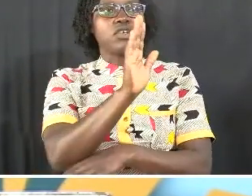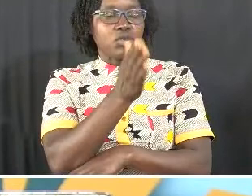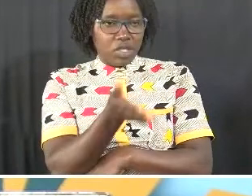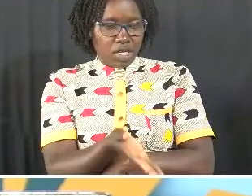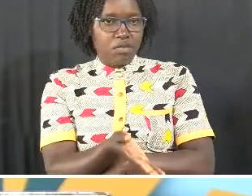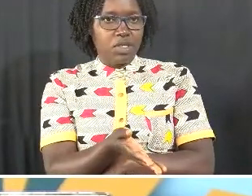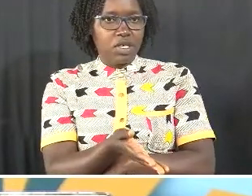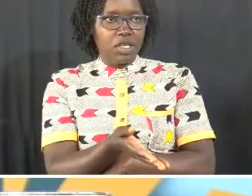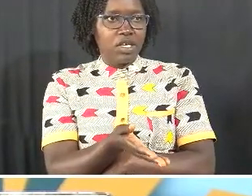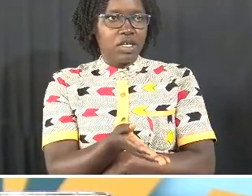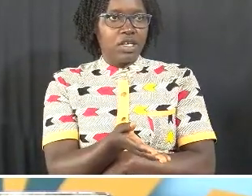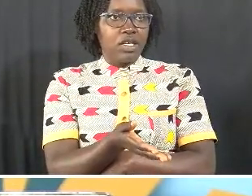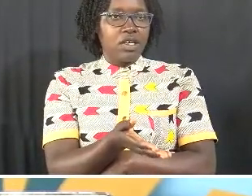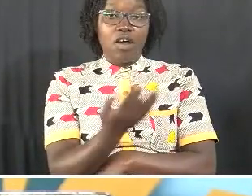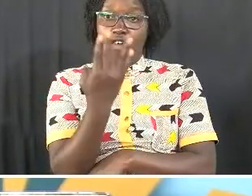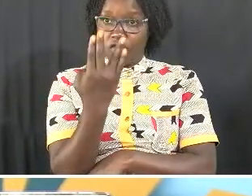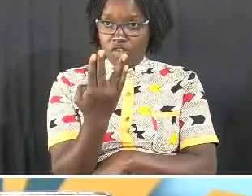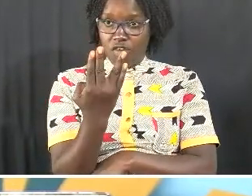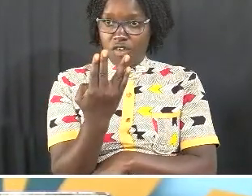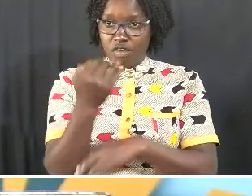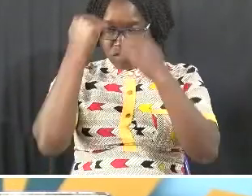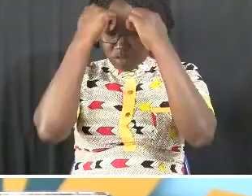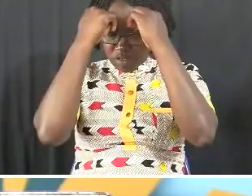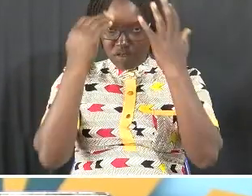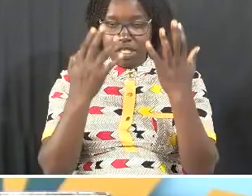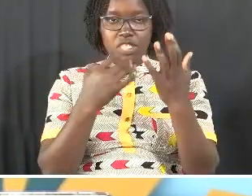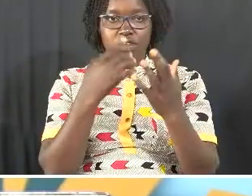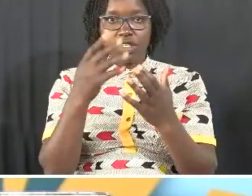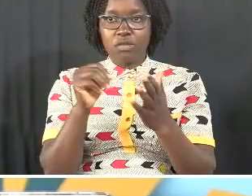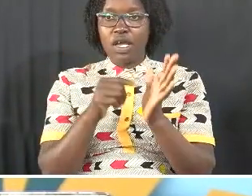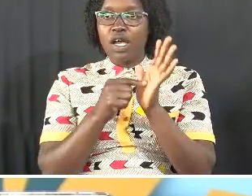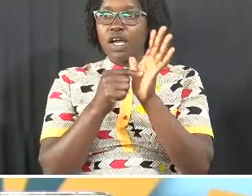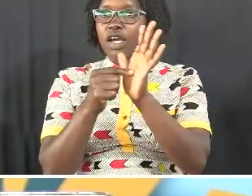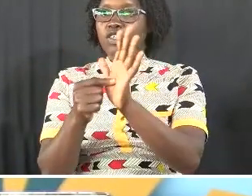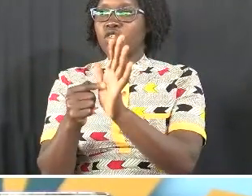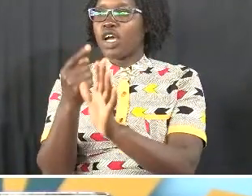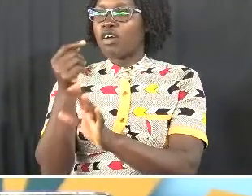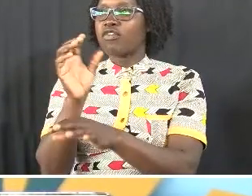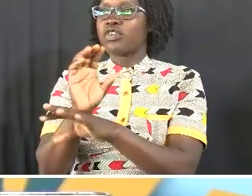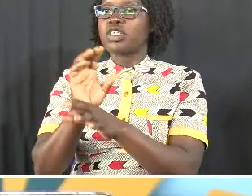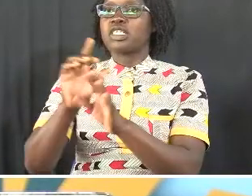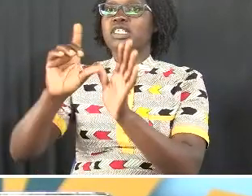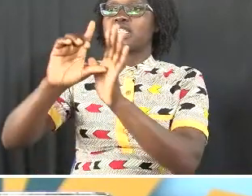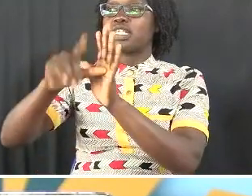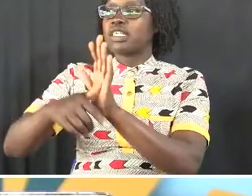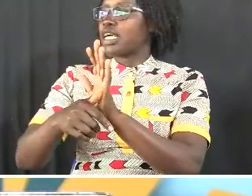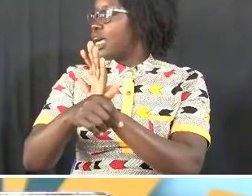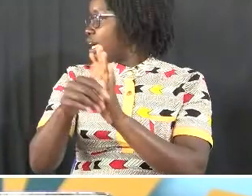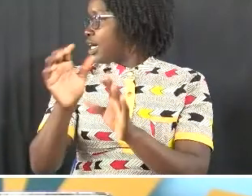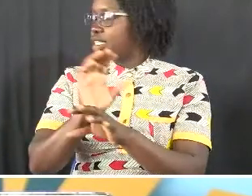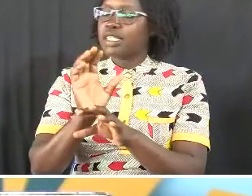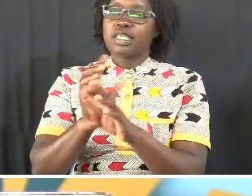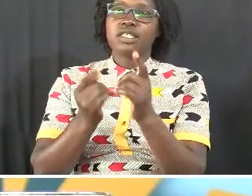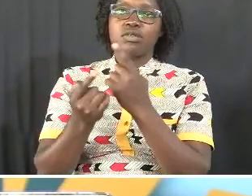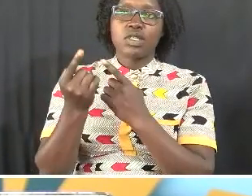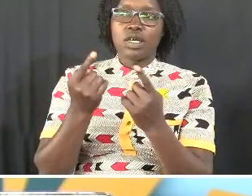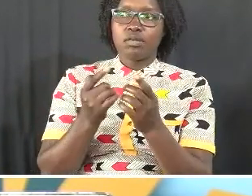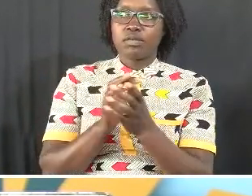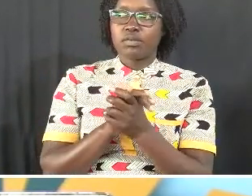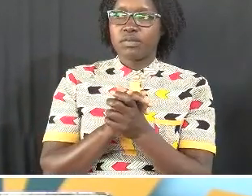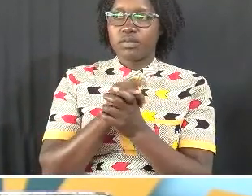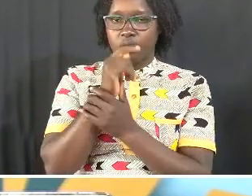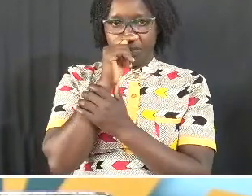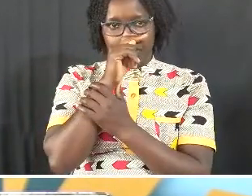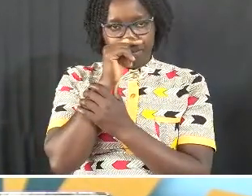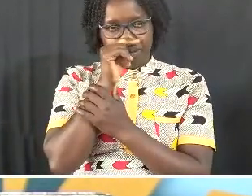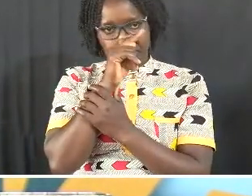here, about four of them. I told them I'll show you the two churches, and then later on, other churches around. Let me